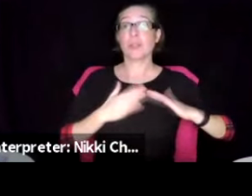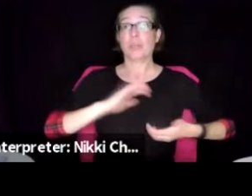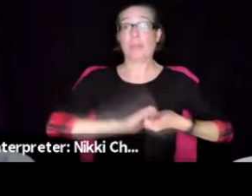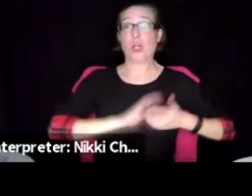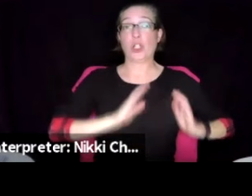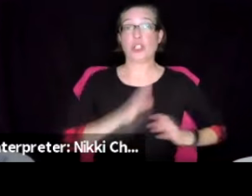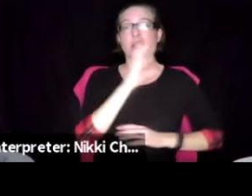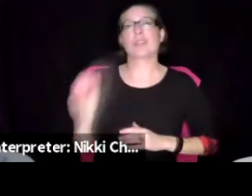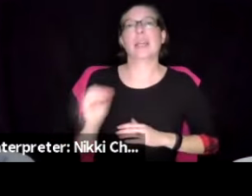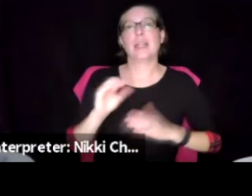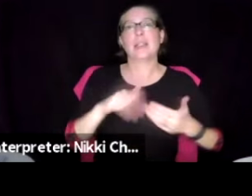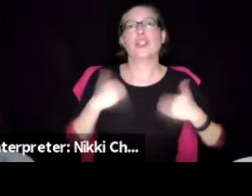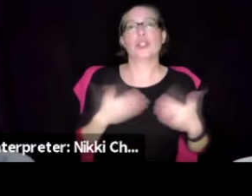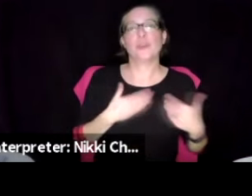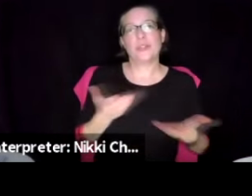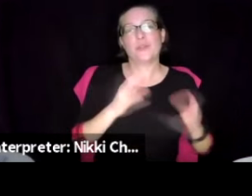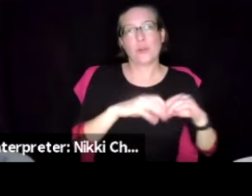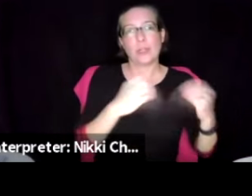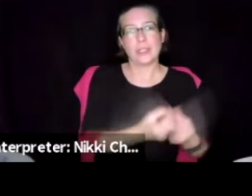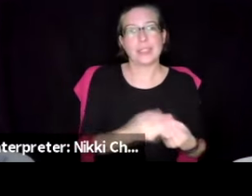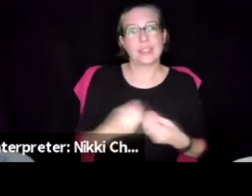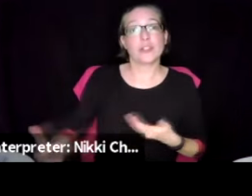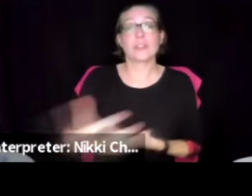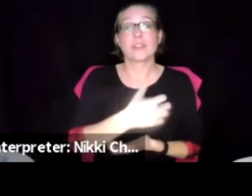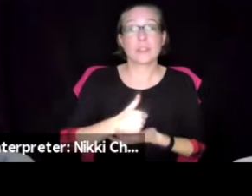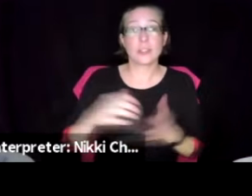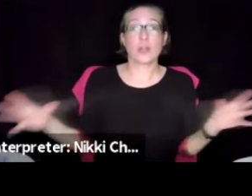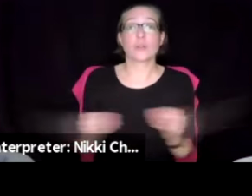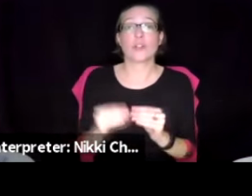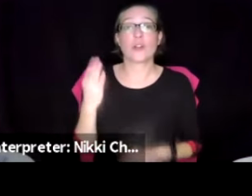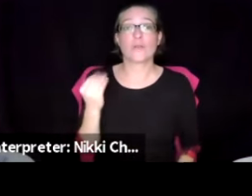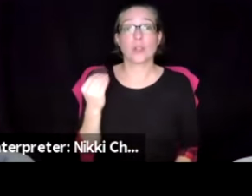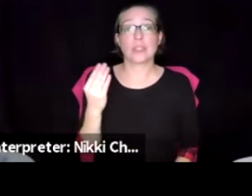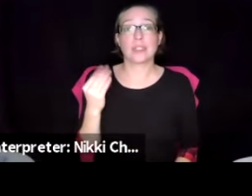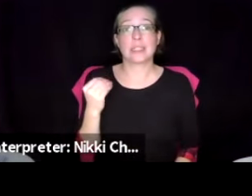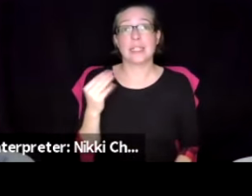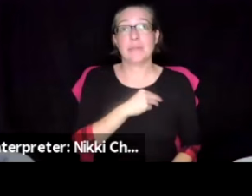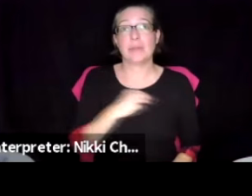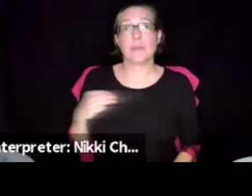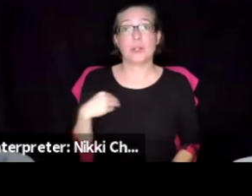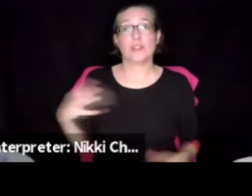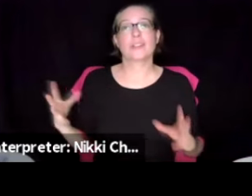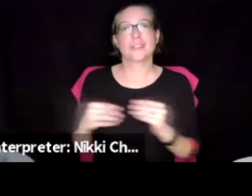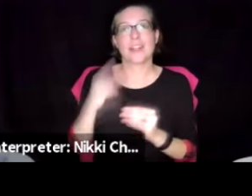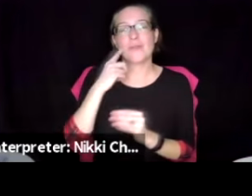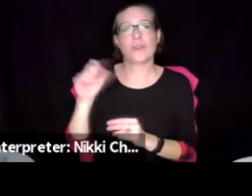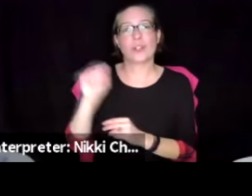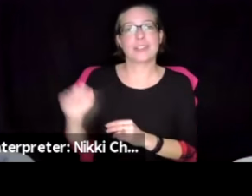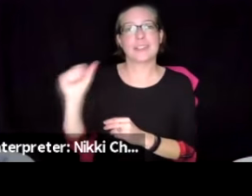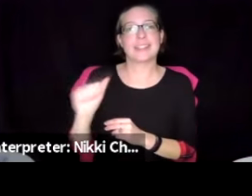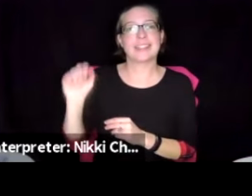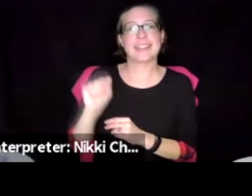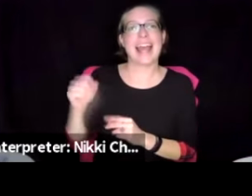We ended up with 14 youth members who make up SASH, or Student Advocates for Sexual Health, which is the name of their research